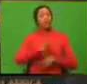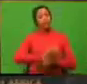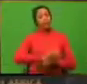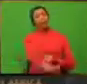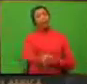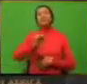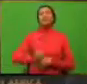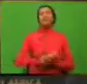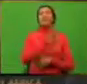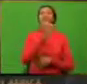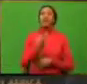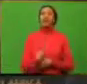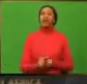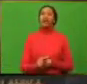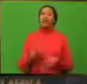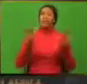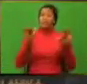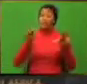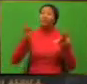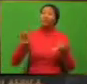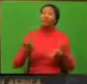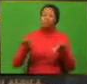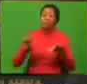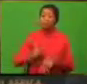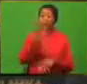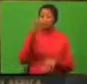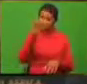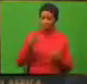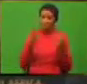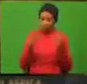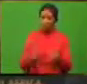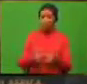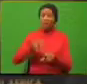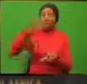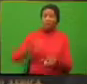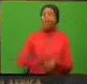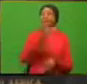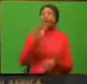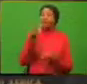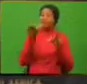is exactly what South Africa must do now. South Africa,